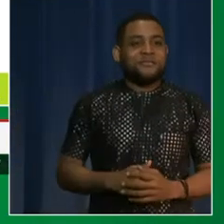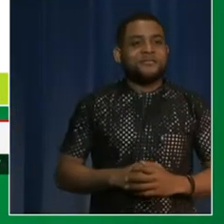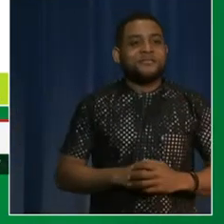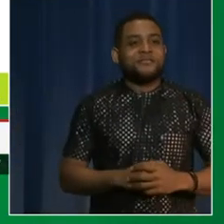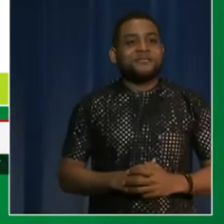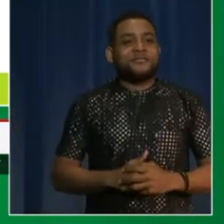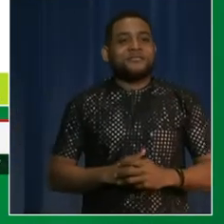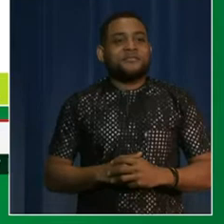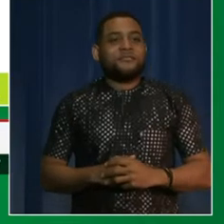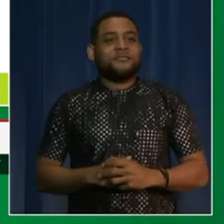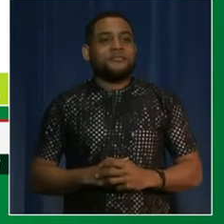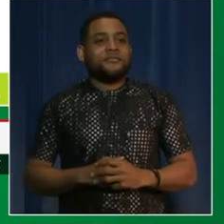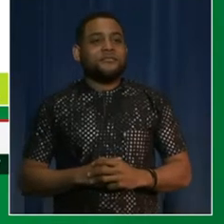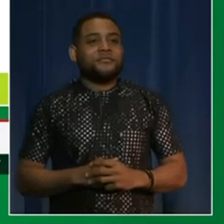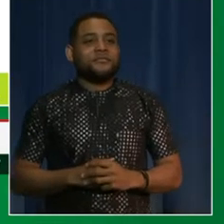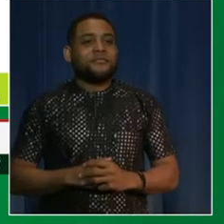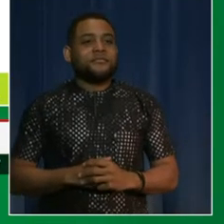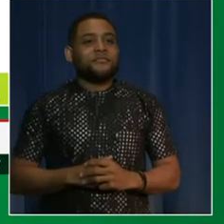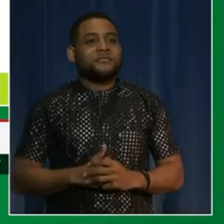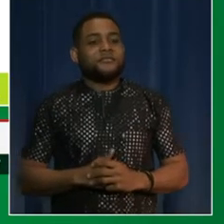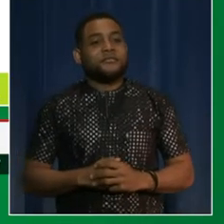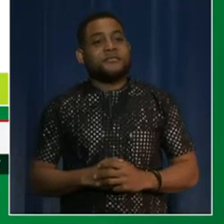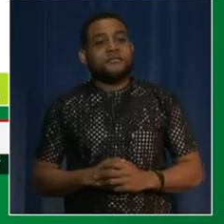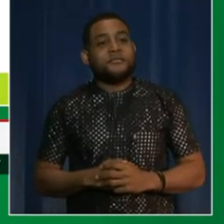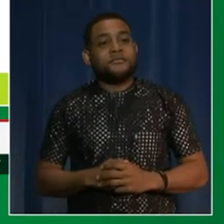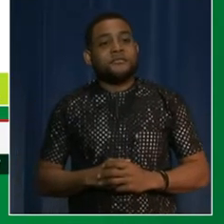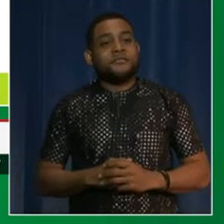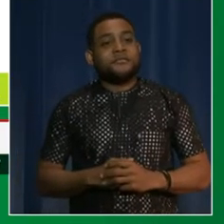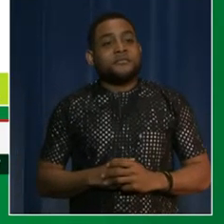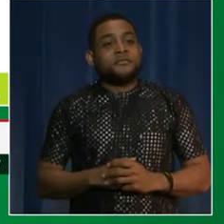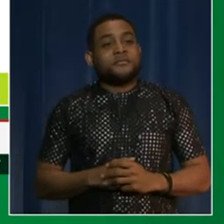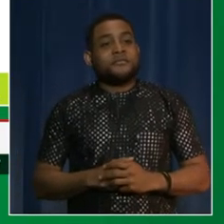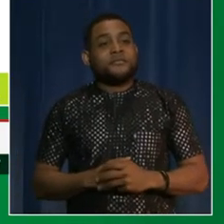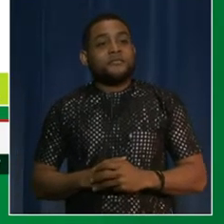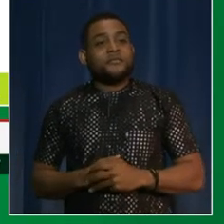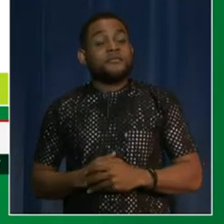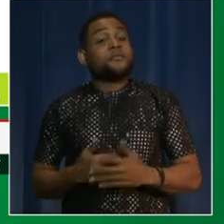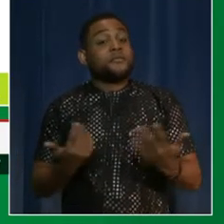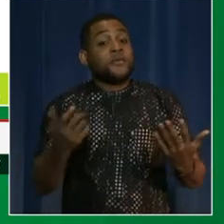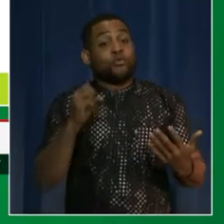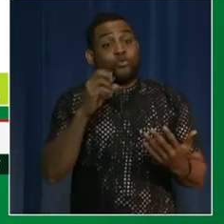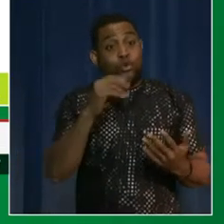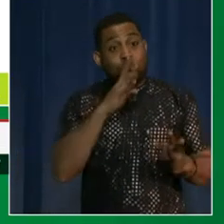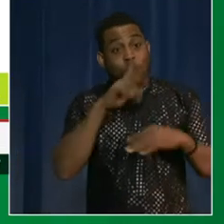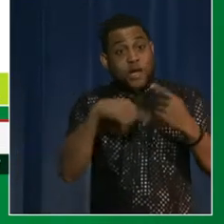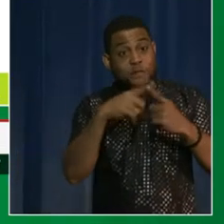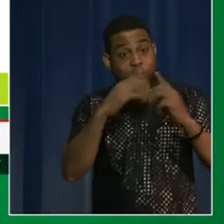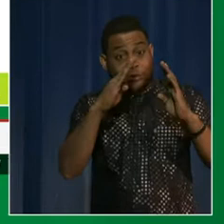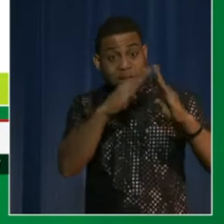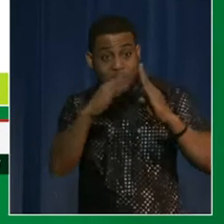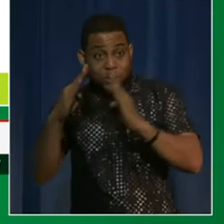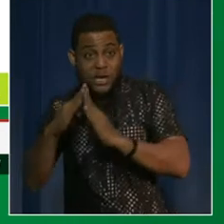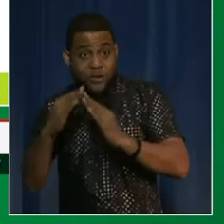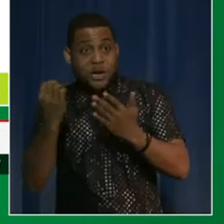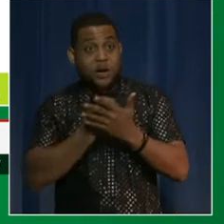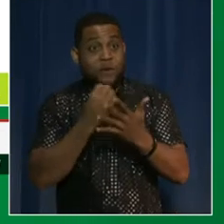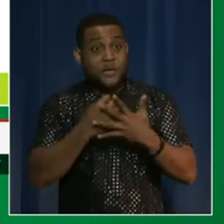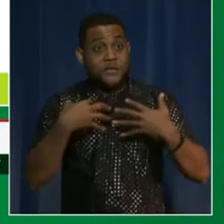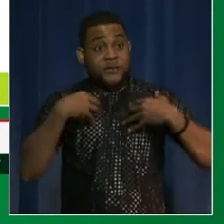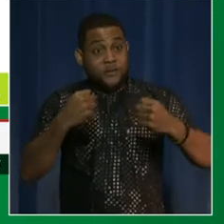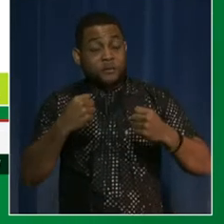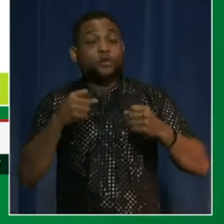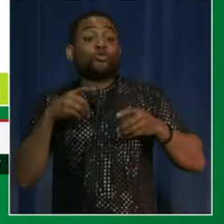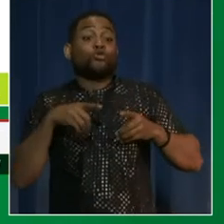for the district. As it relates to downtown economic recovery, during the COVID-19 pandemic, Mayor